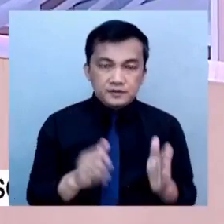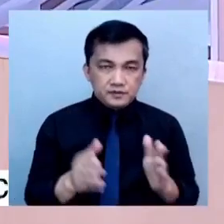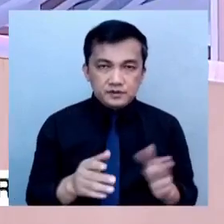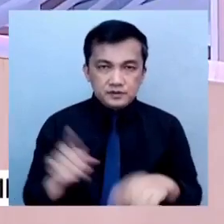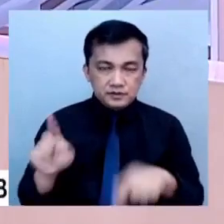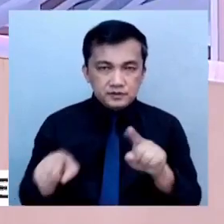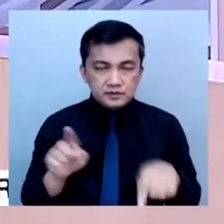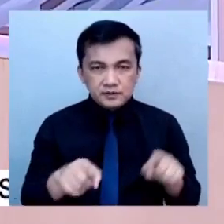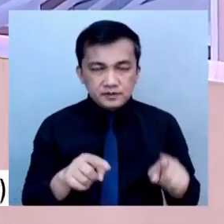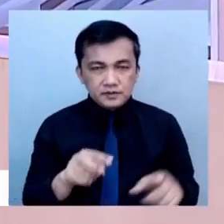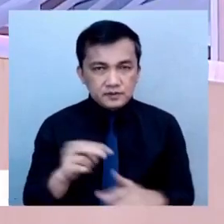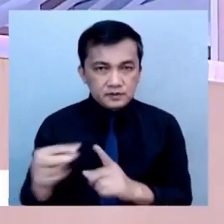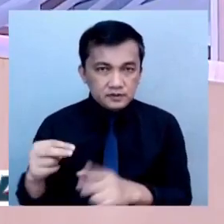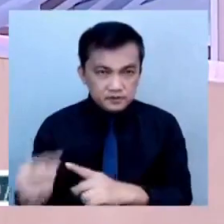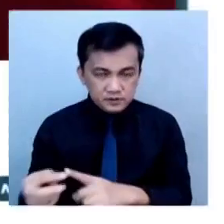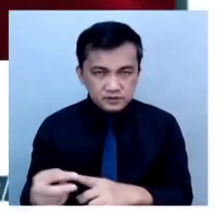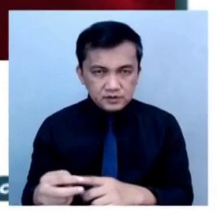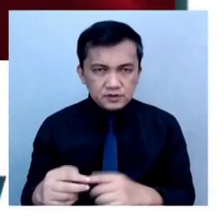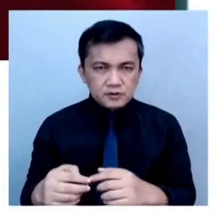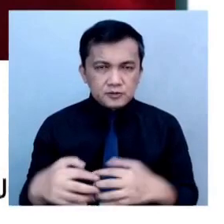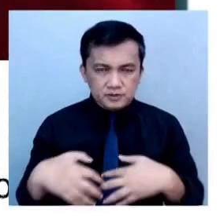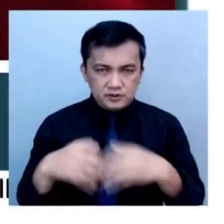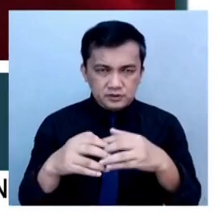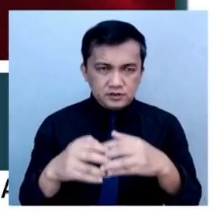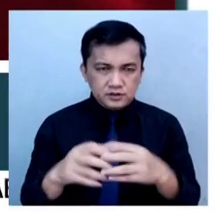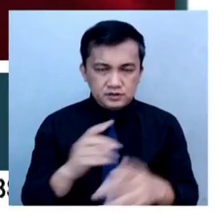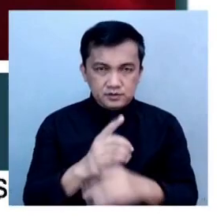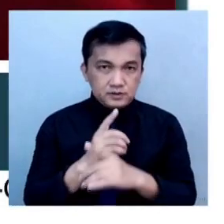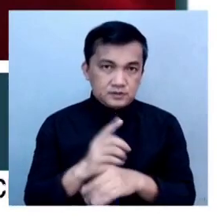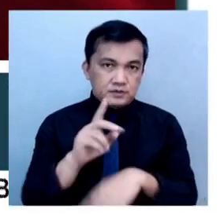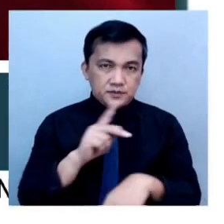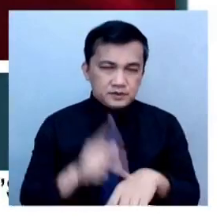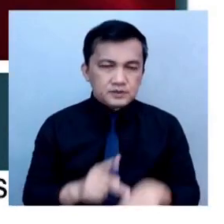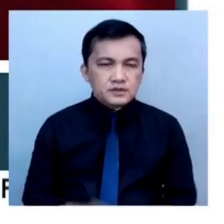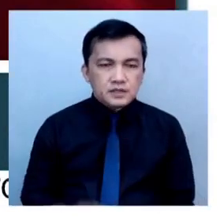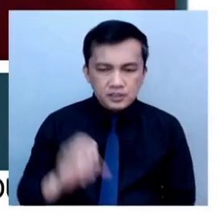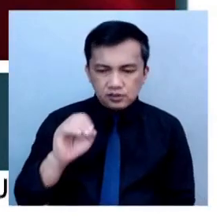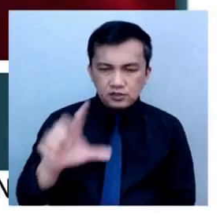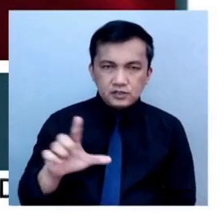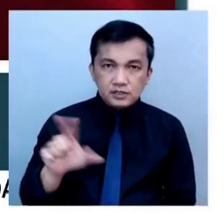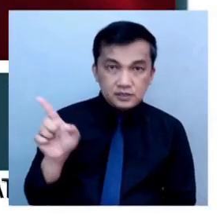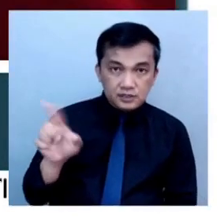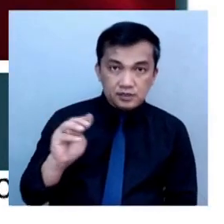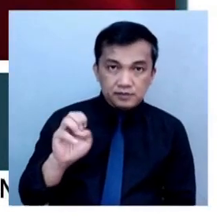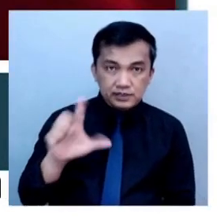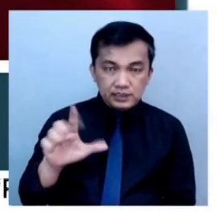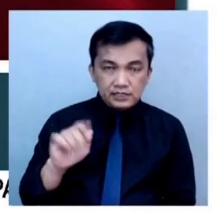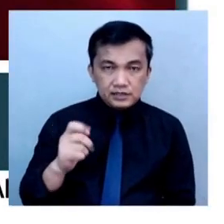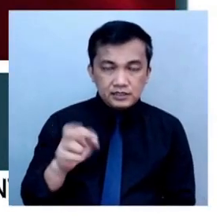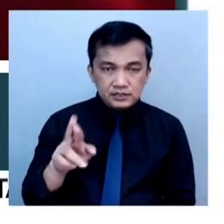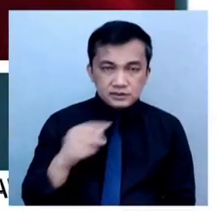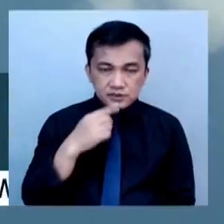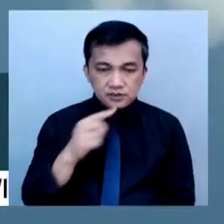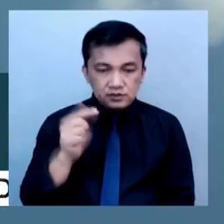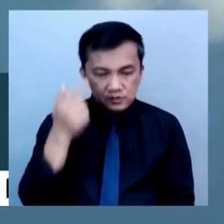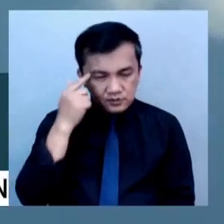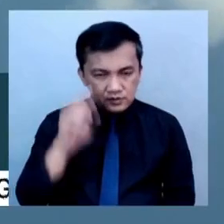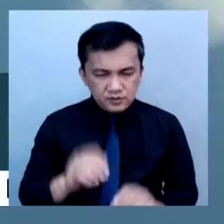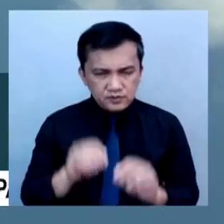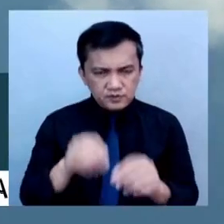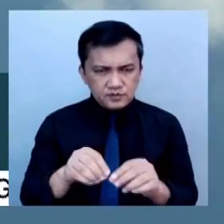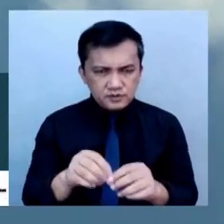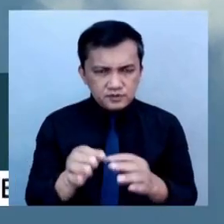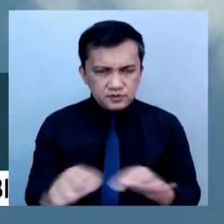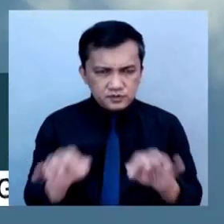fronts in enhancing the defense posture of the country. Colonel Midel Aguilar says while government is putting a premium on